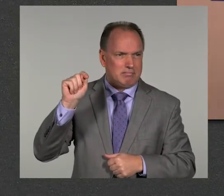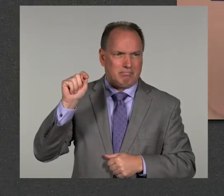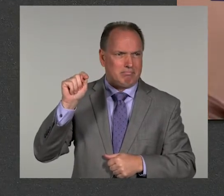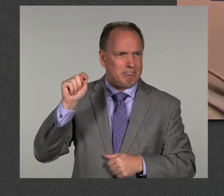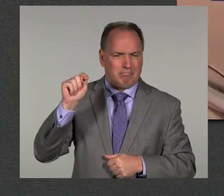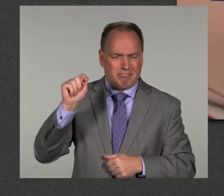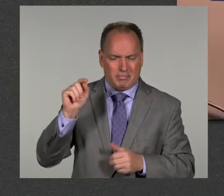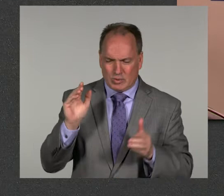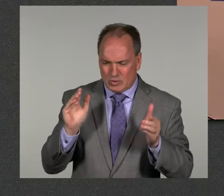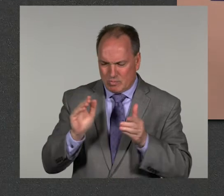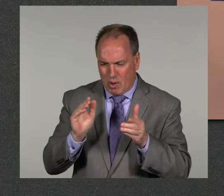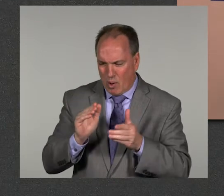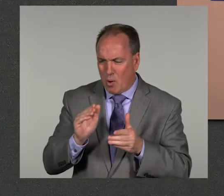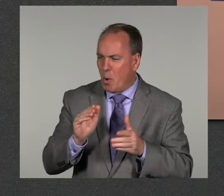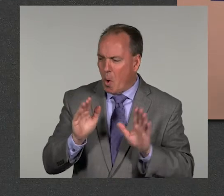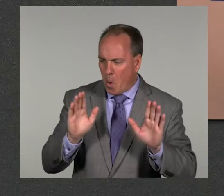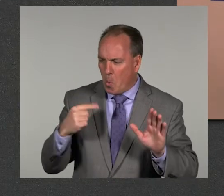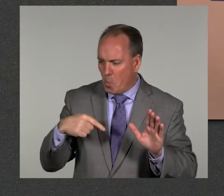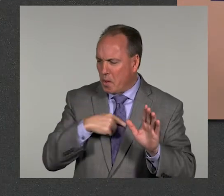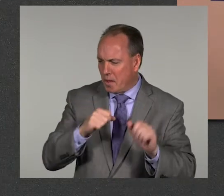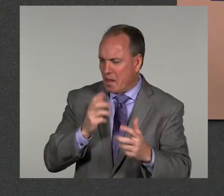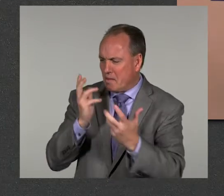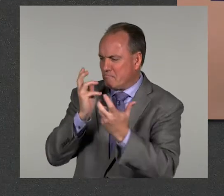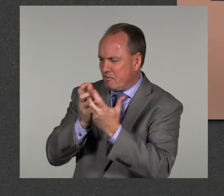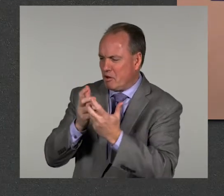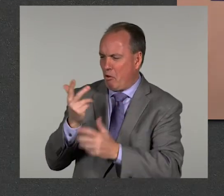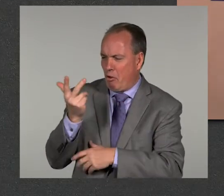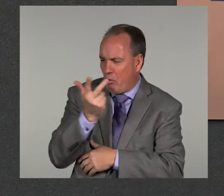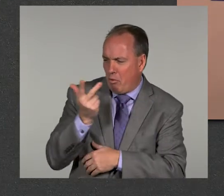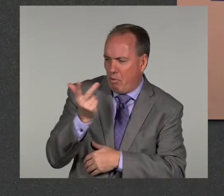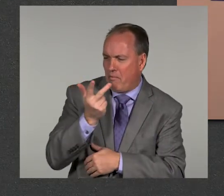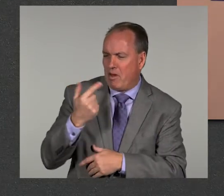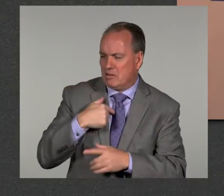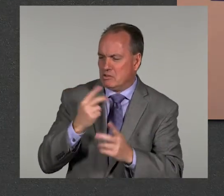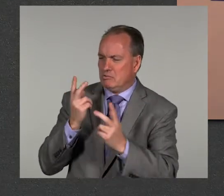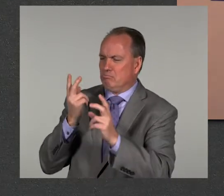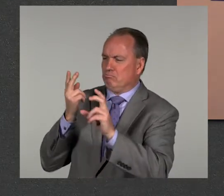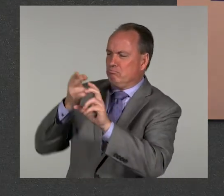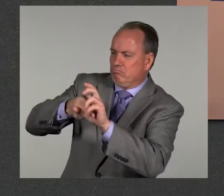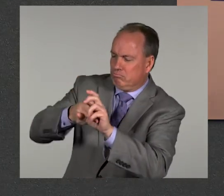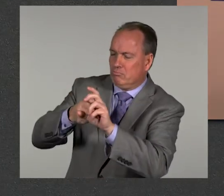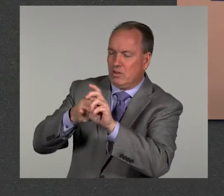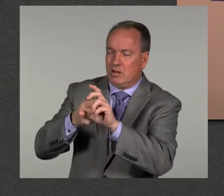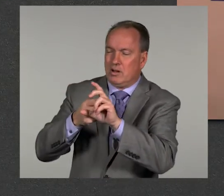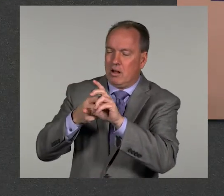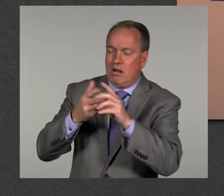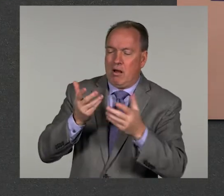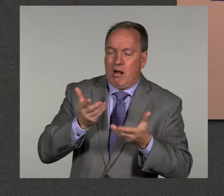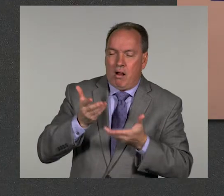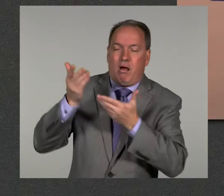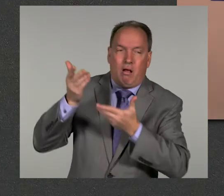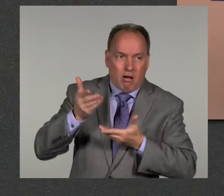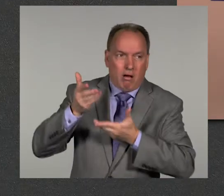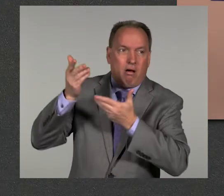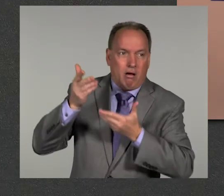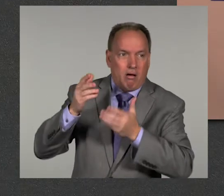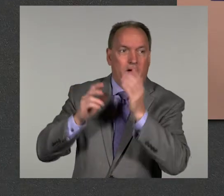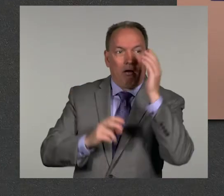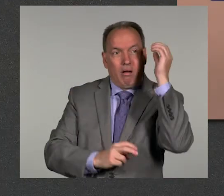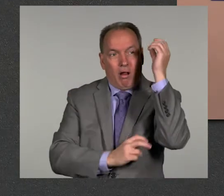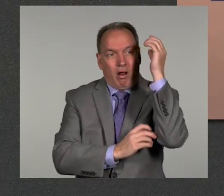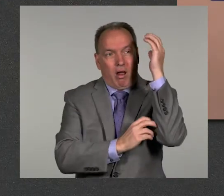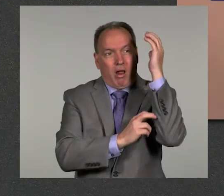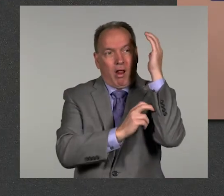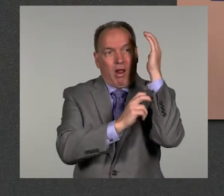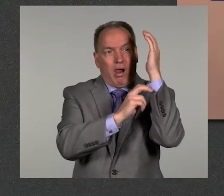Rabbit, said Bird. I'm sure we will all fit, replied Rabbit. Rabbit hauled all his carrots up